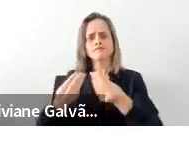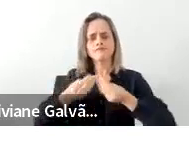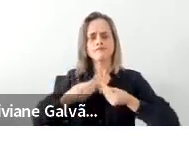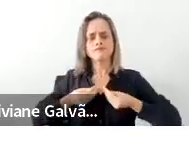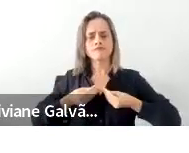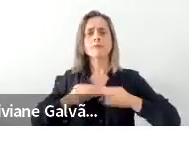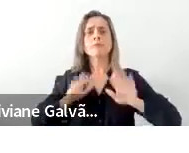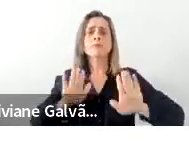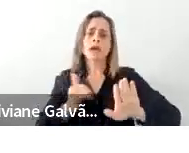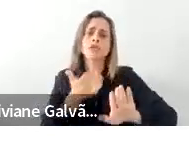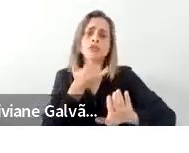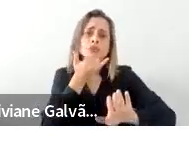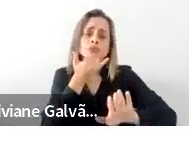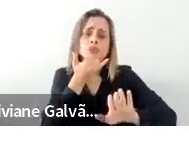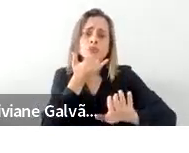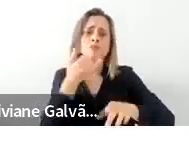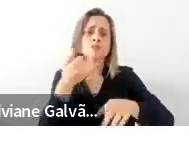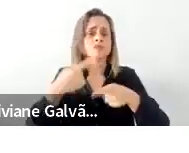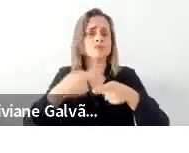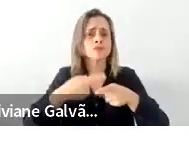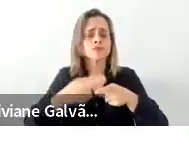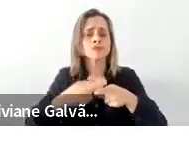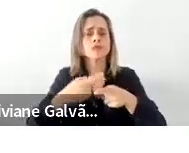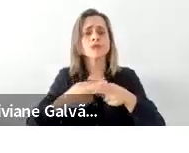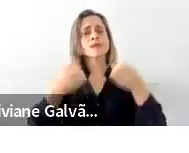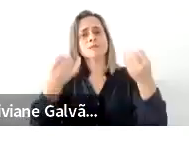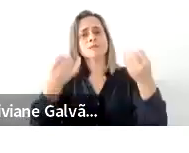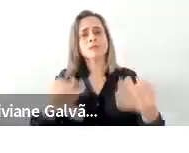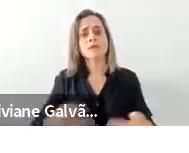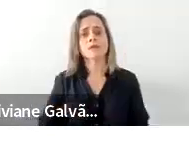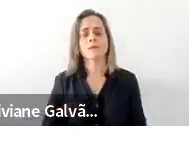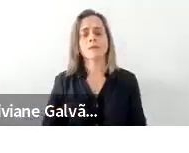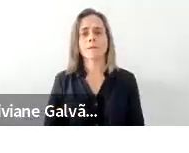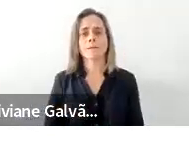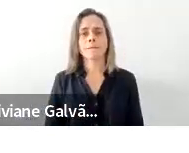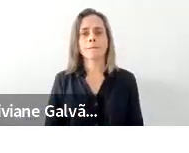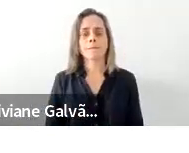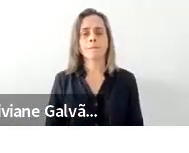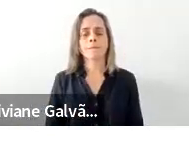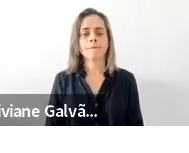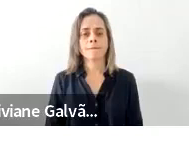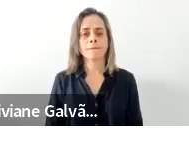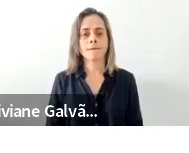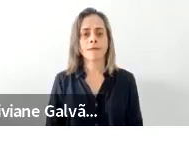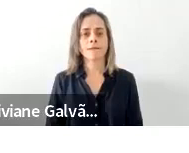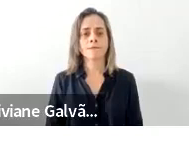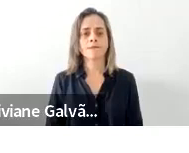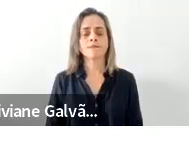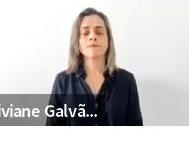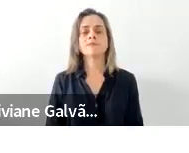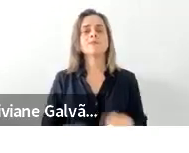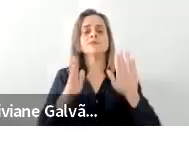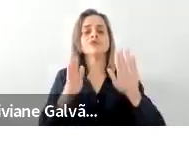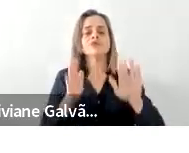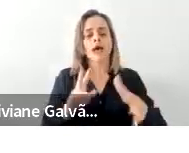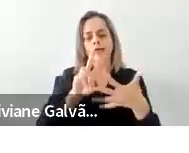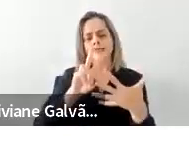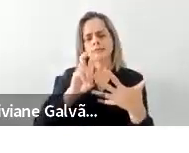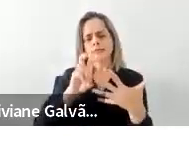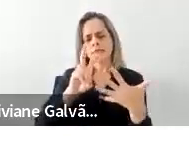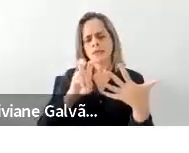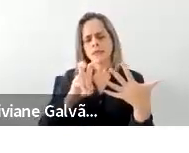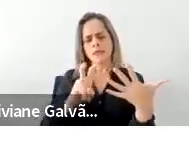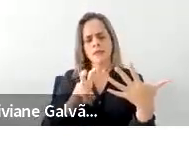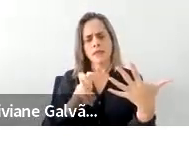because in working through these issues, I realized that I needed to refer to other texts